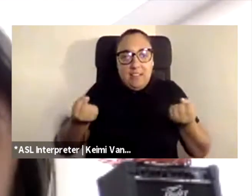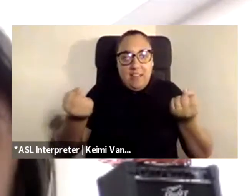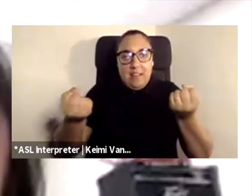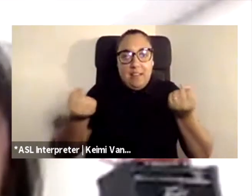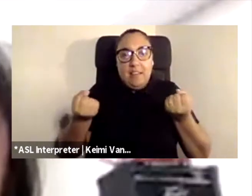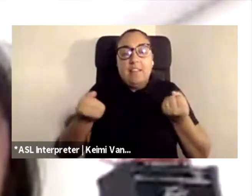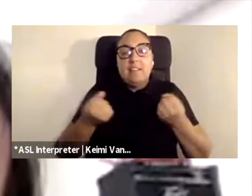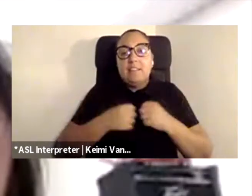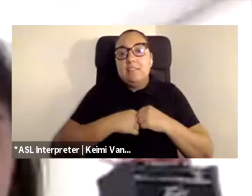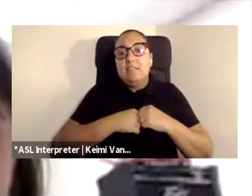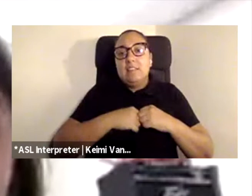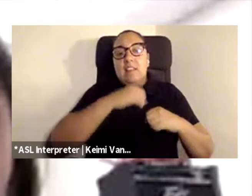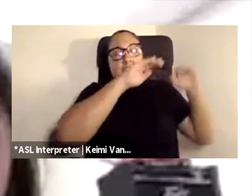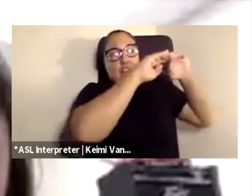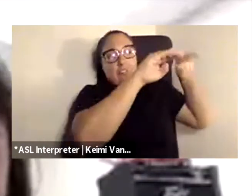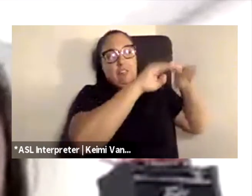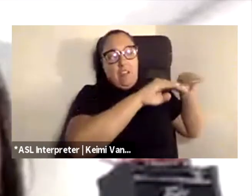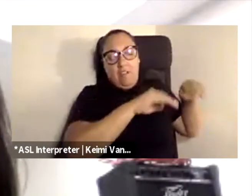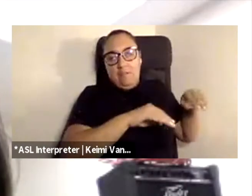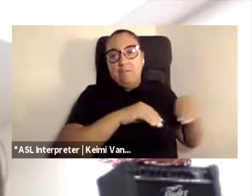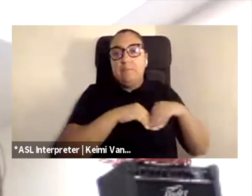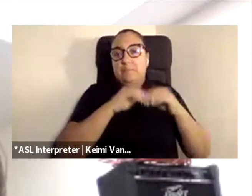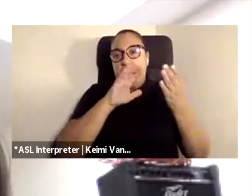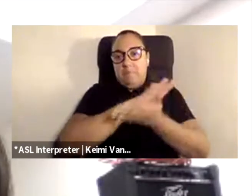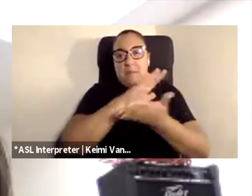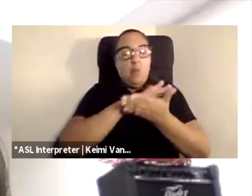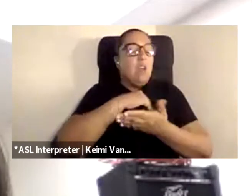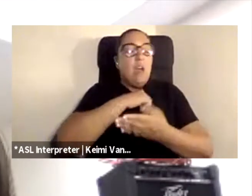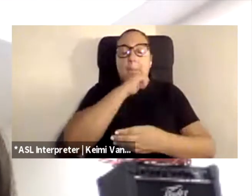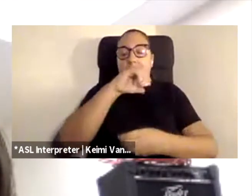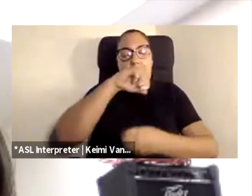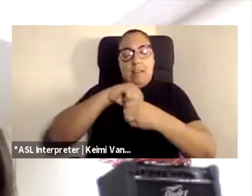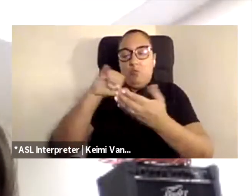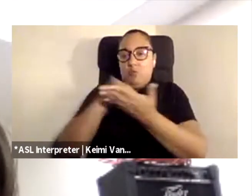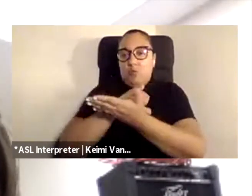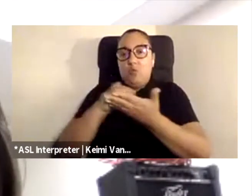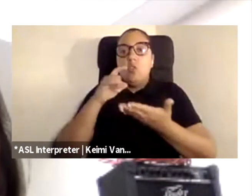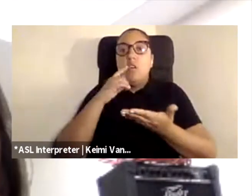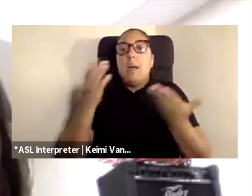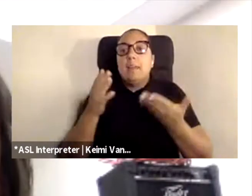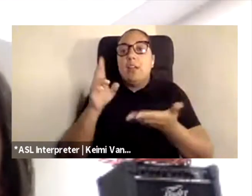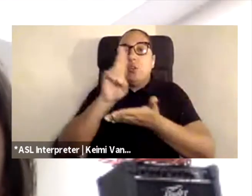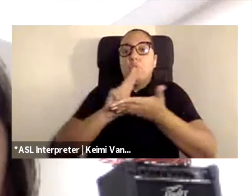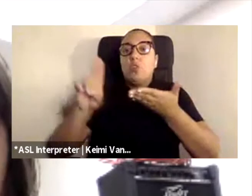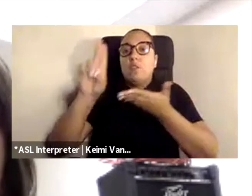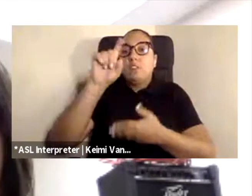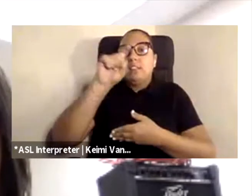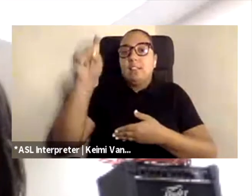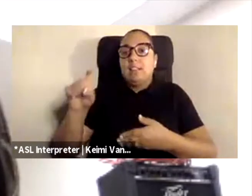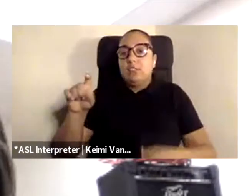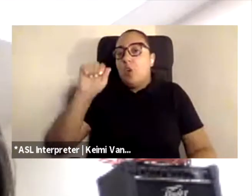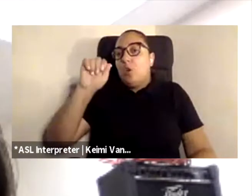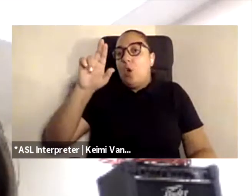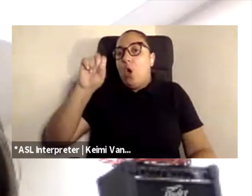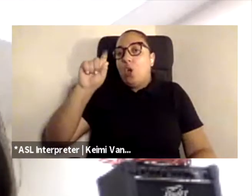see. I'm not in New York right now. I'm actually coming to you from the University of Texas at Austin, where I'm a grad